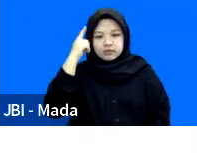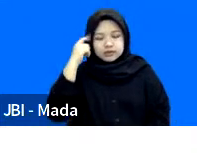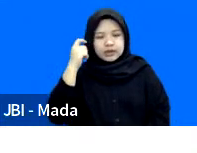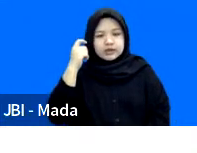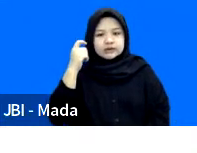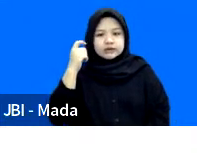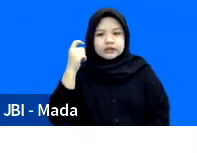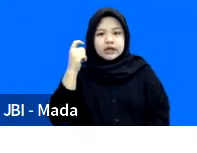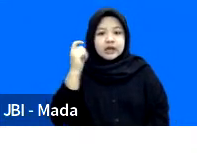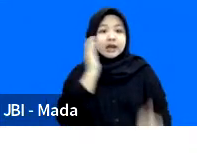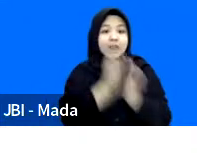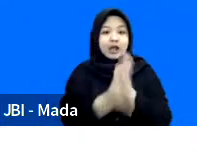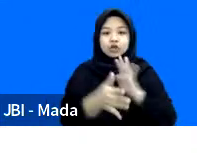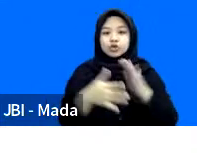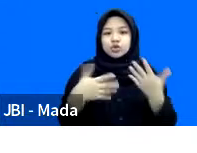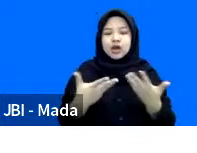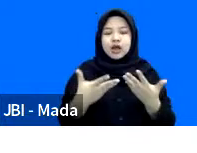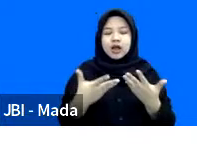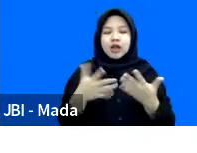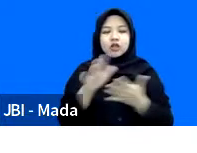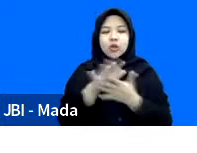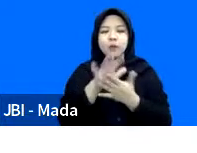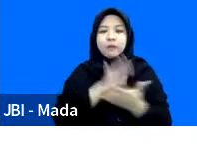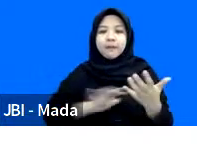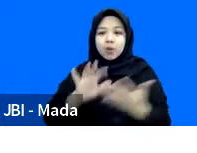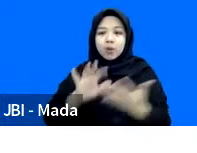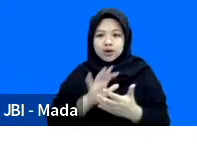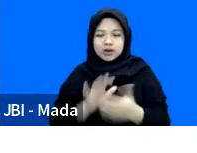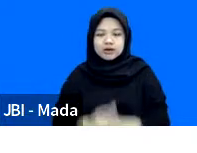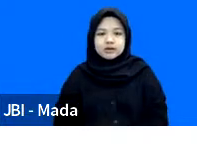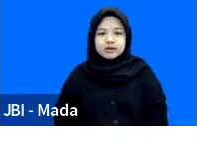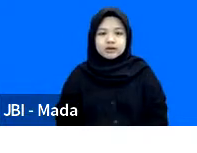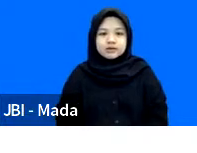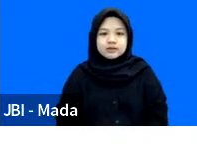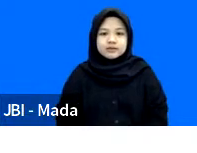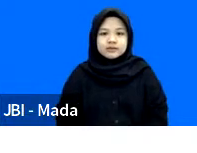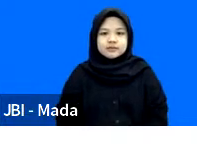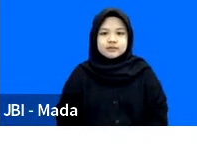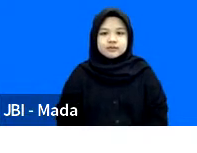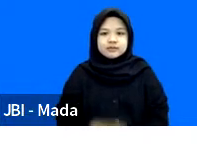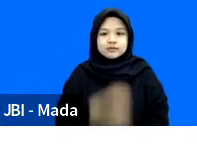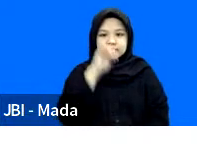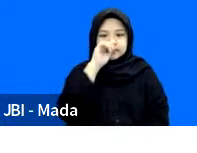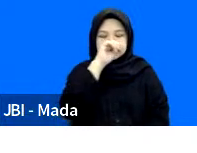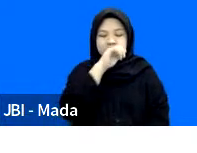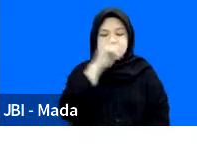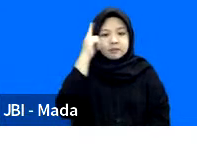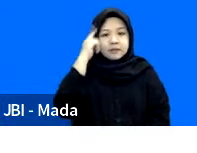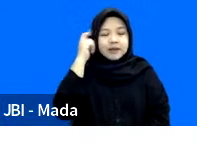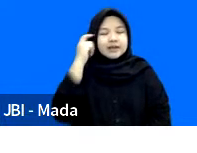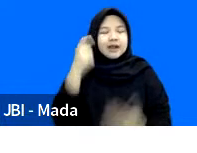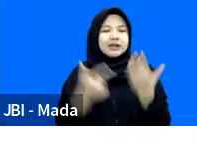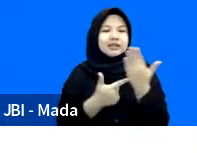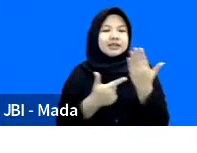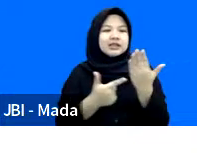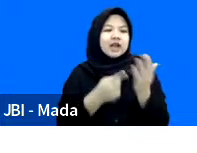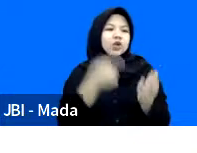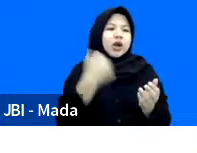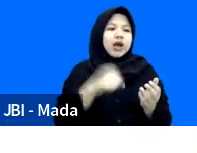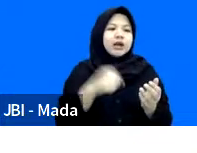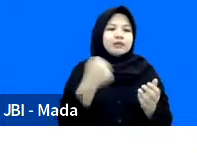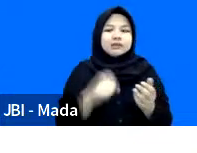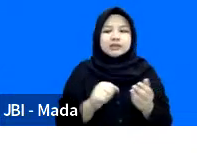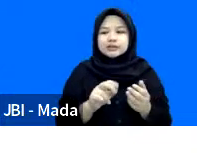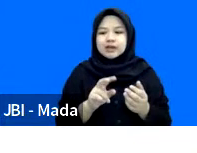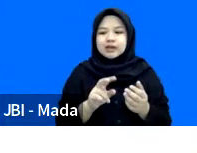But we really, digital learning absolutely cannot replace in-person instruction, and it cannot replace